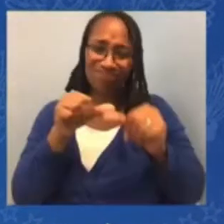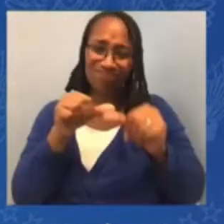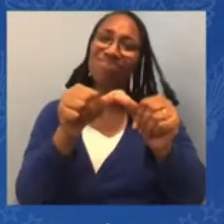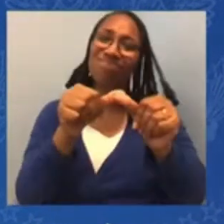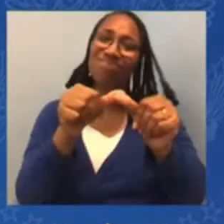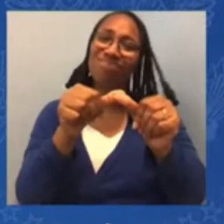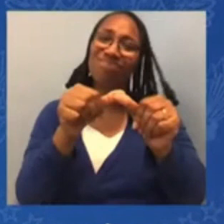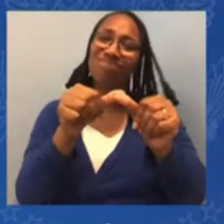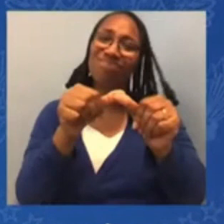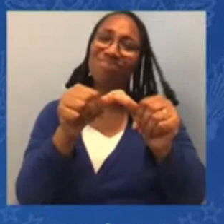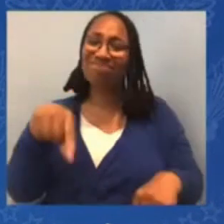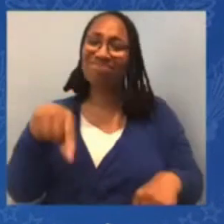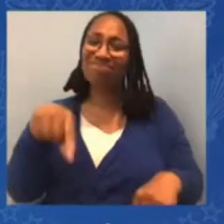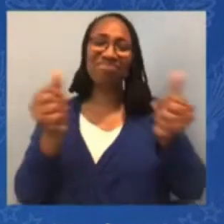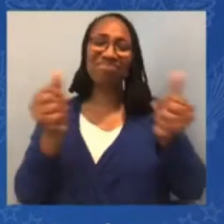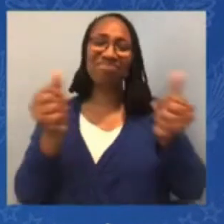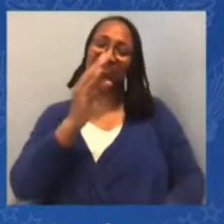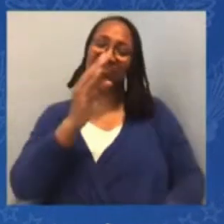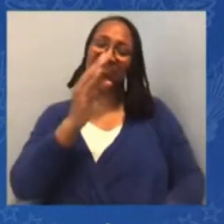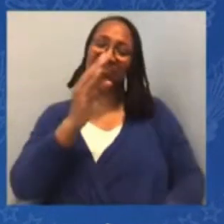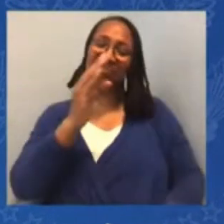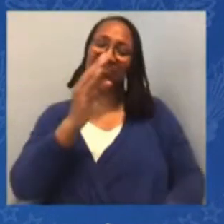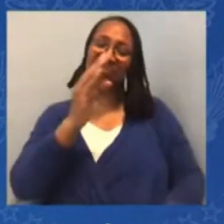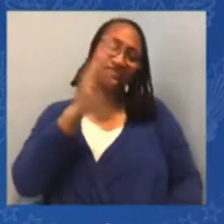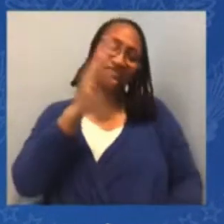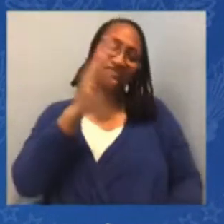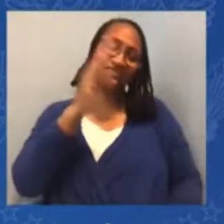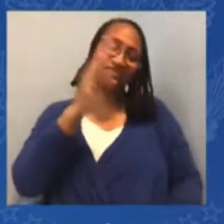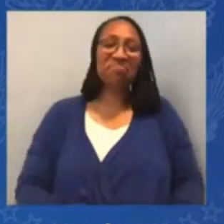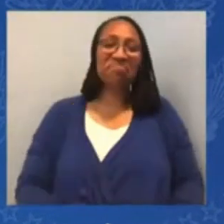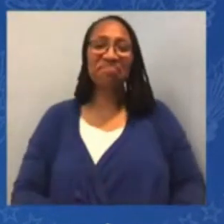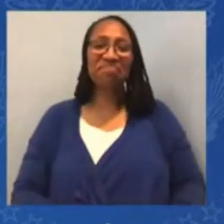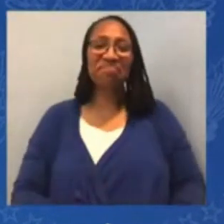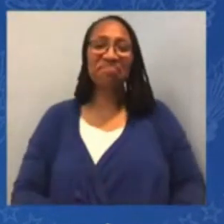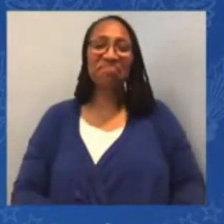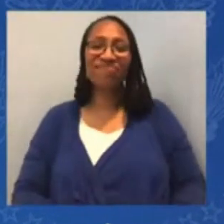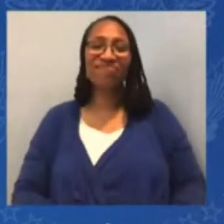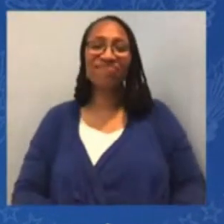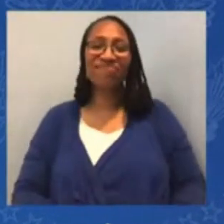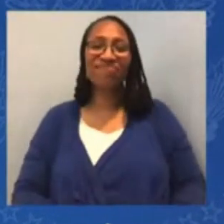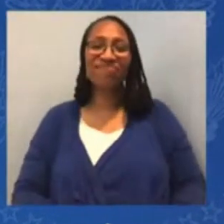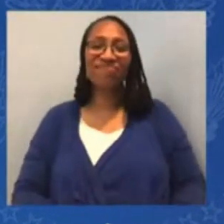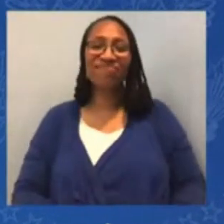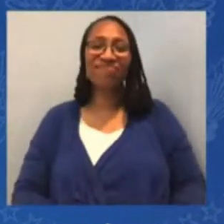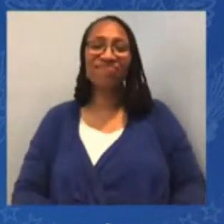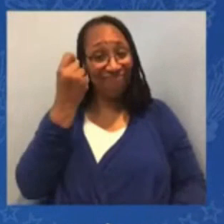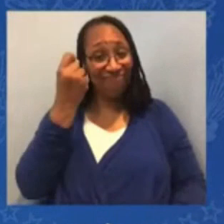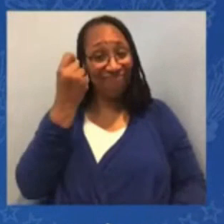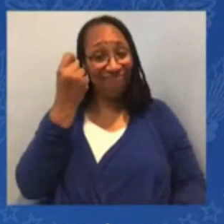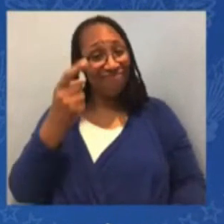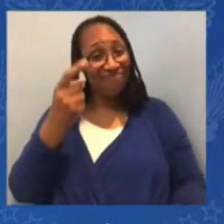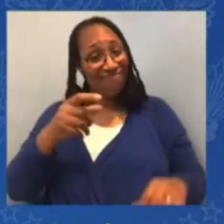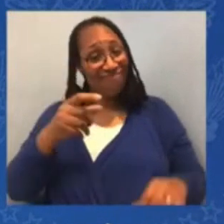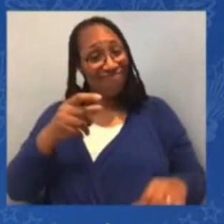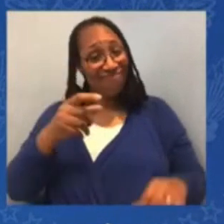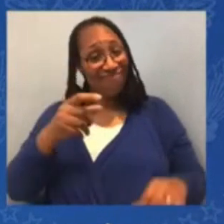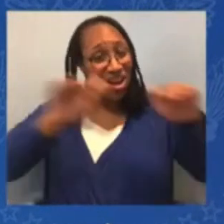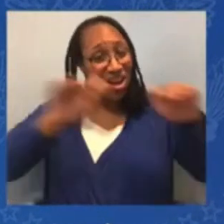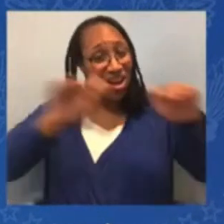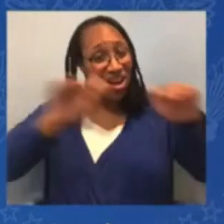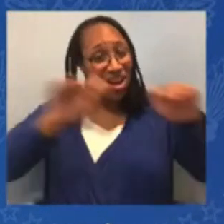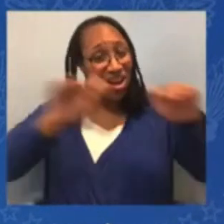the call to action to do more, because I don't see that this was enough. Neither do you. Really